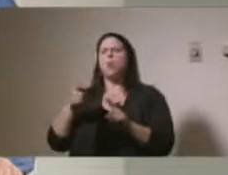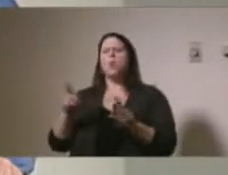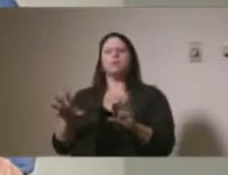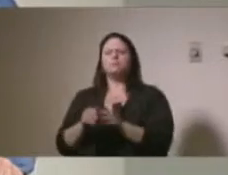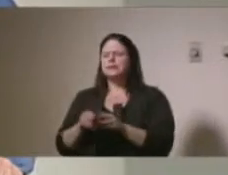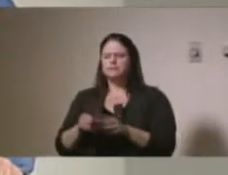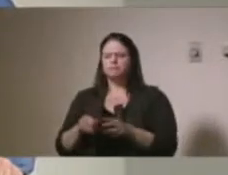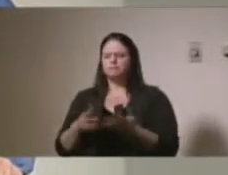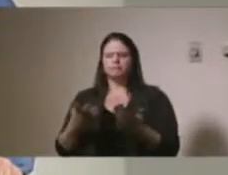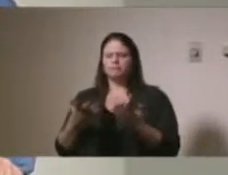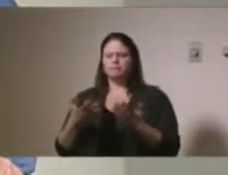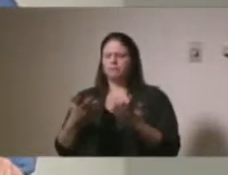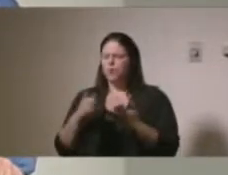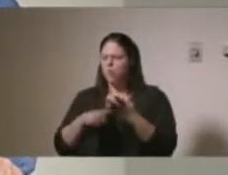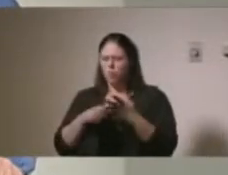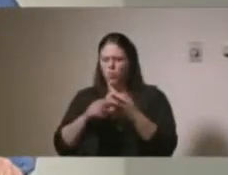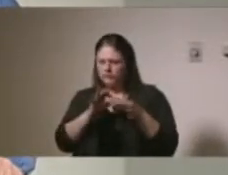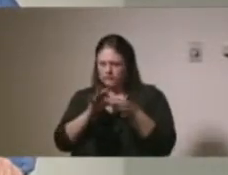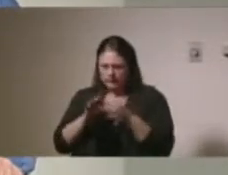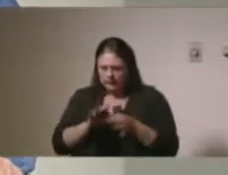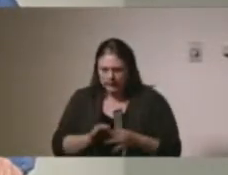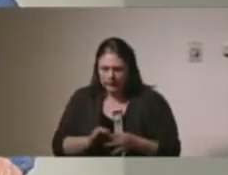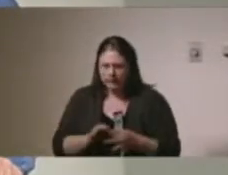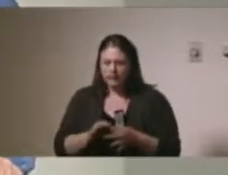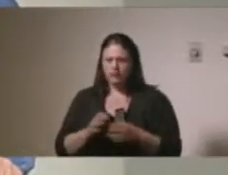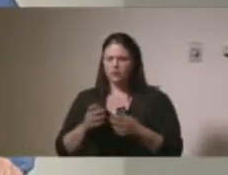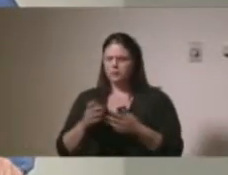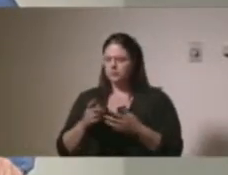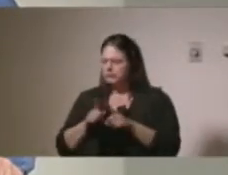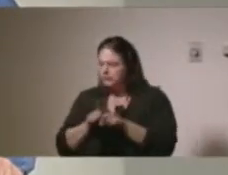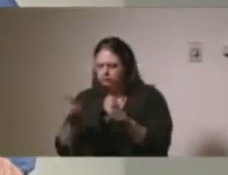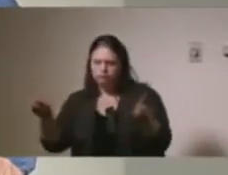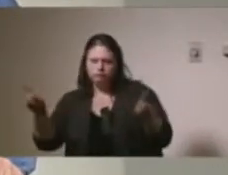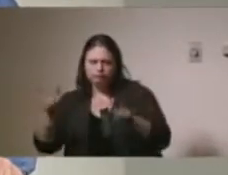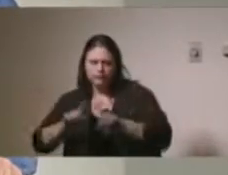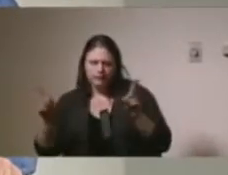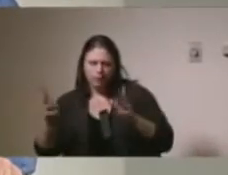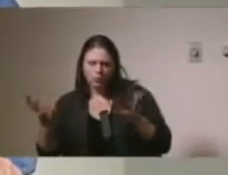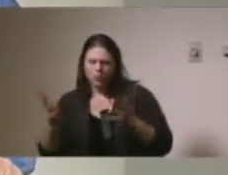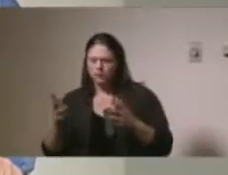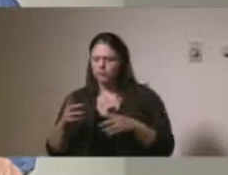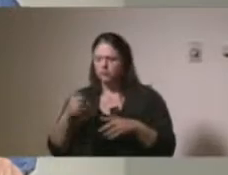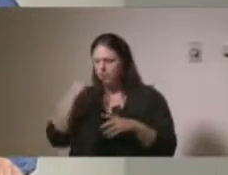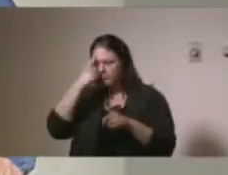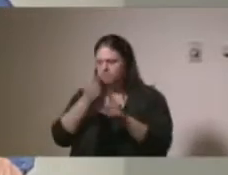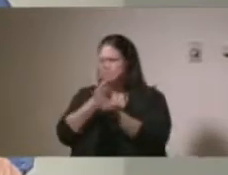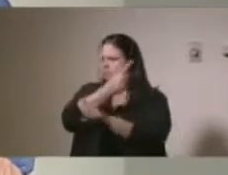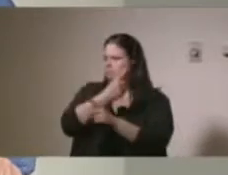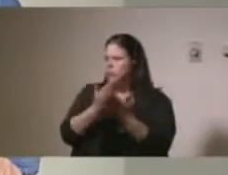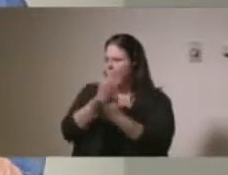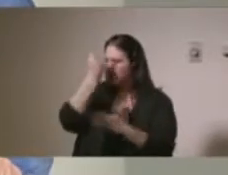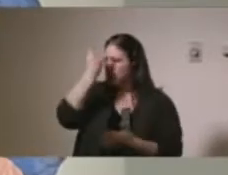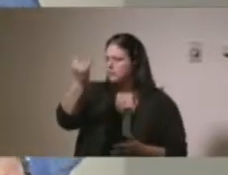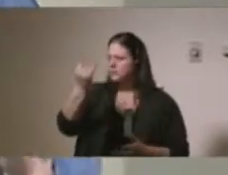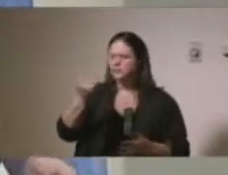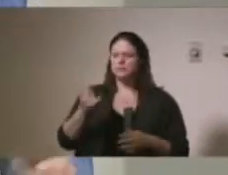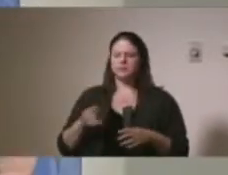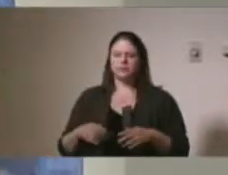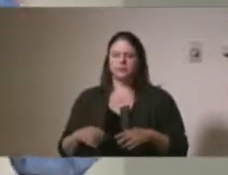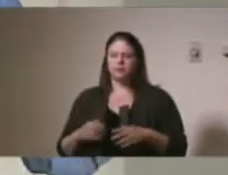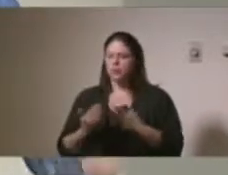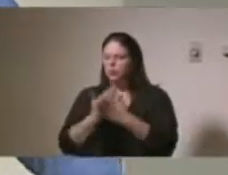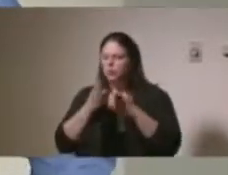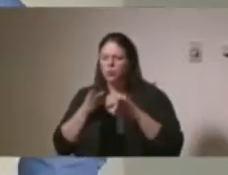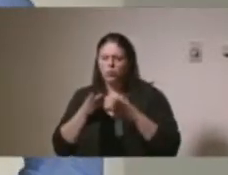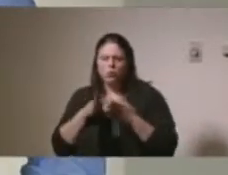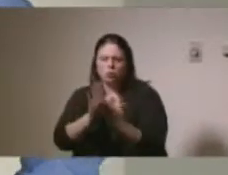think about how we could work outside of our silos and how we could support one another, how we can experiment with new forms of organizing, how